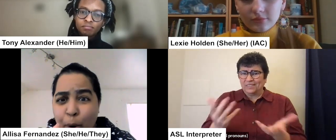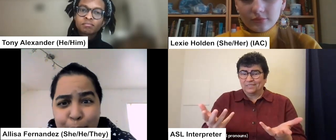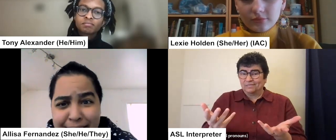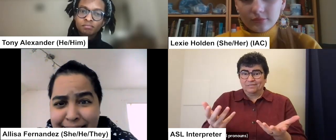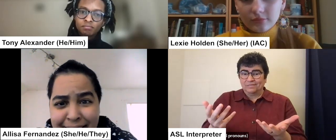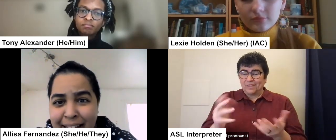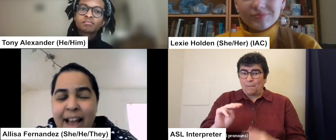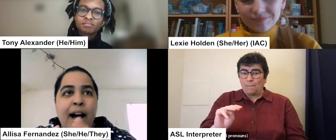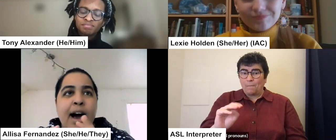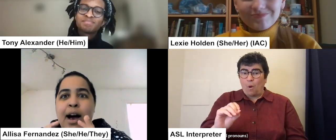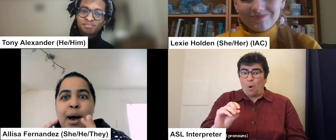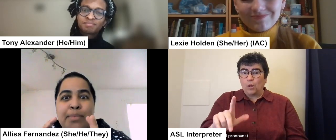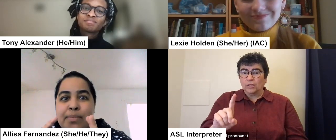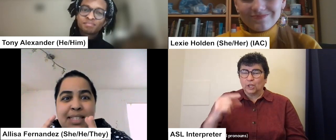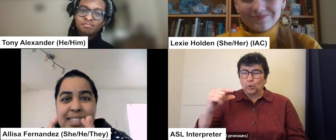was molded,